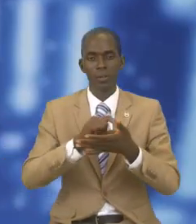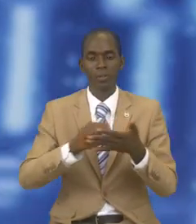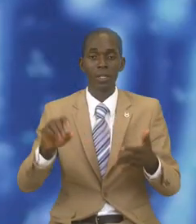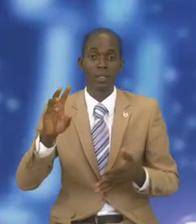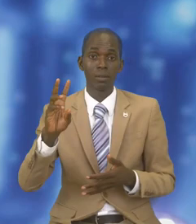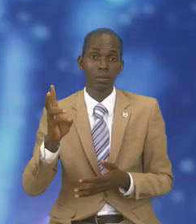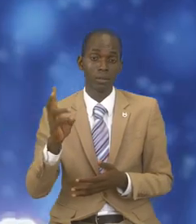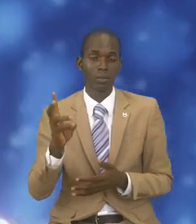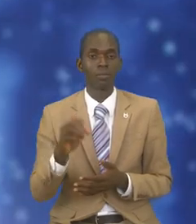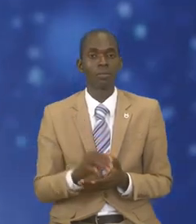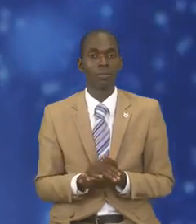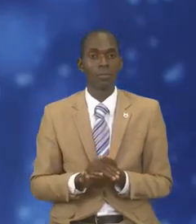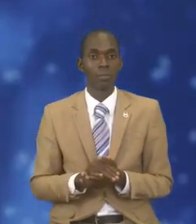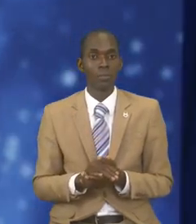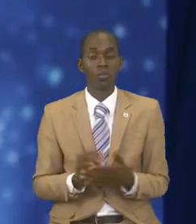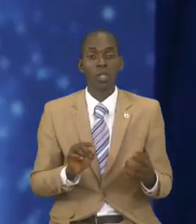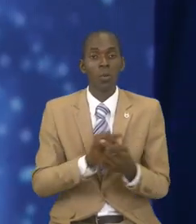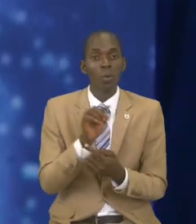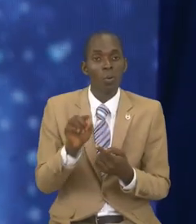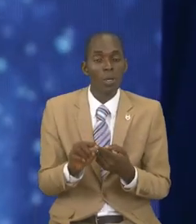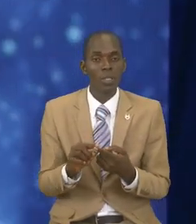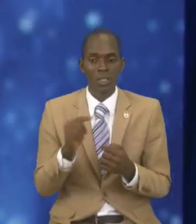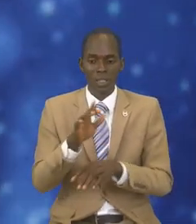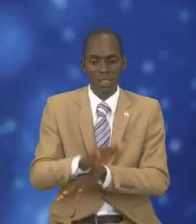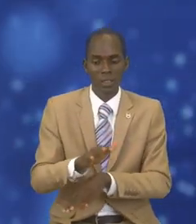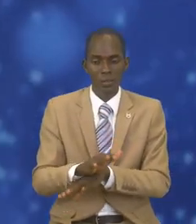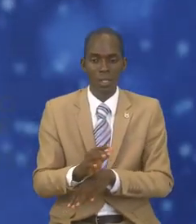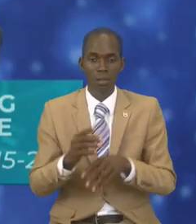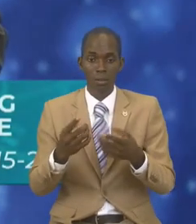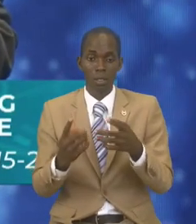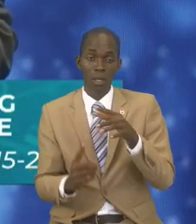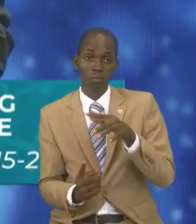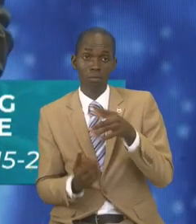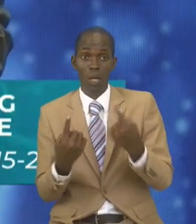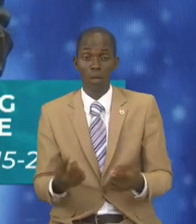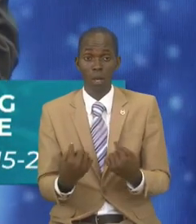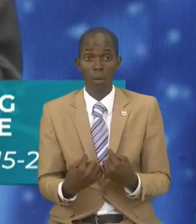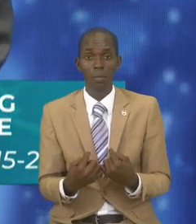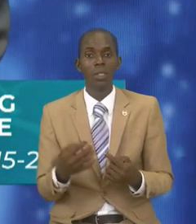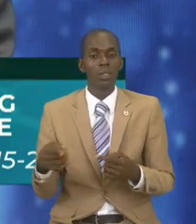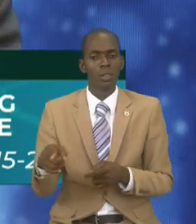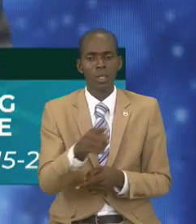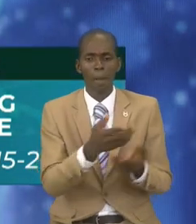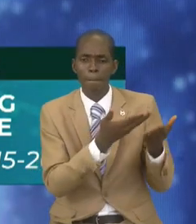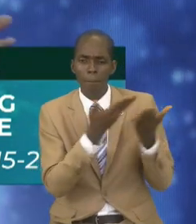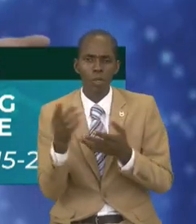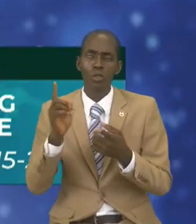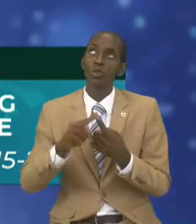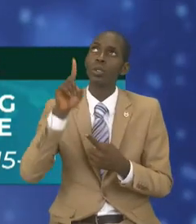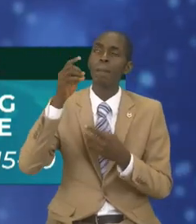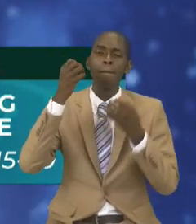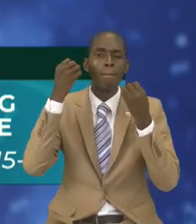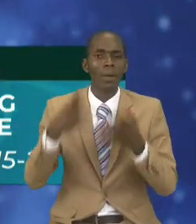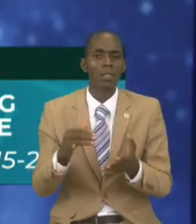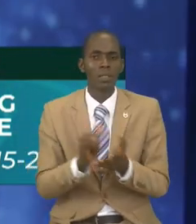verse 16, when the evening was come, they brought unto him many that were possessed